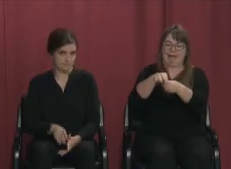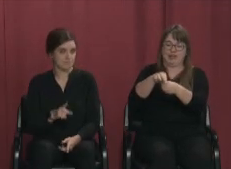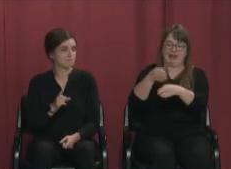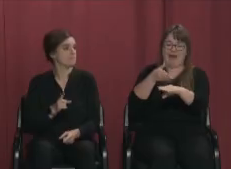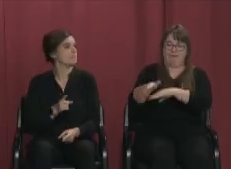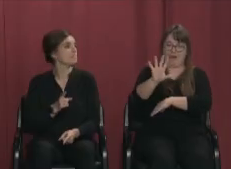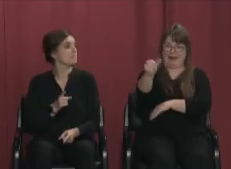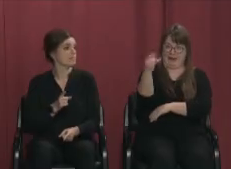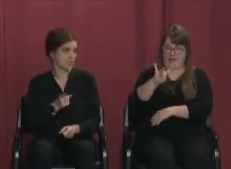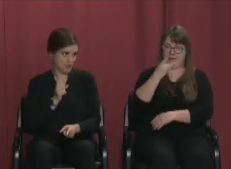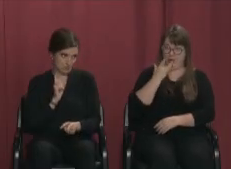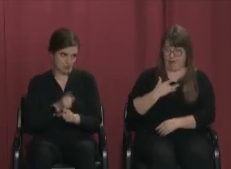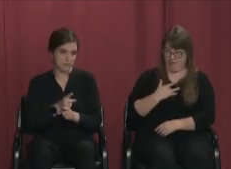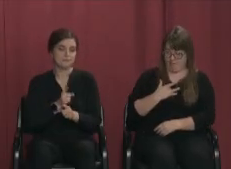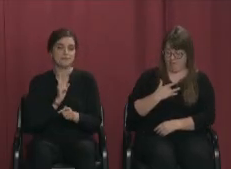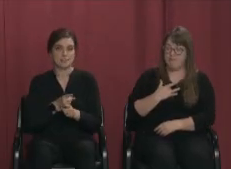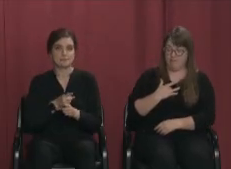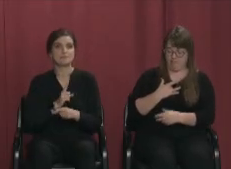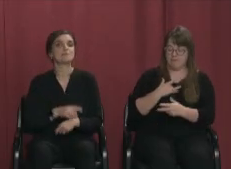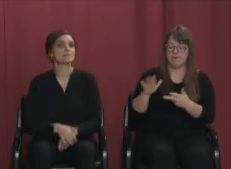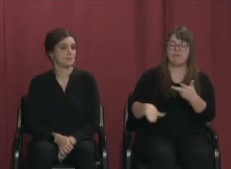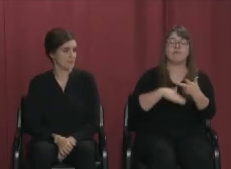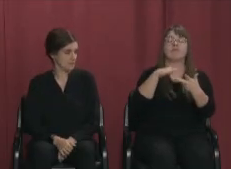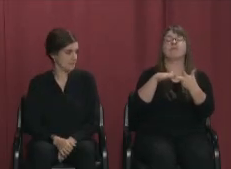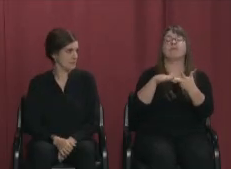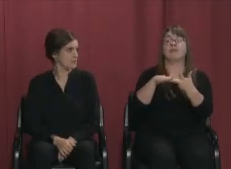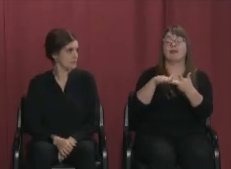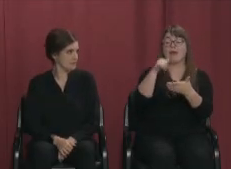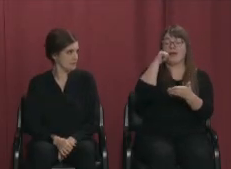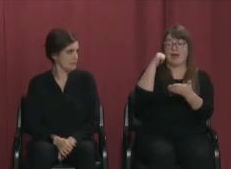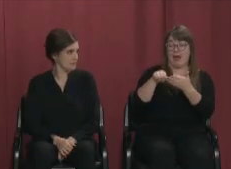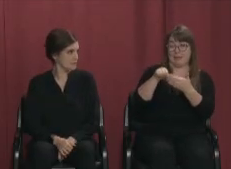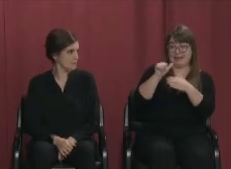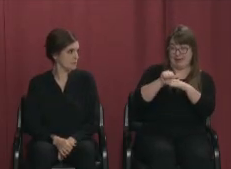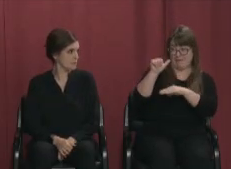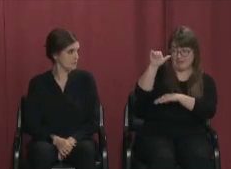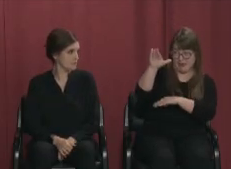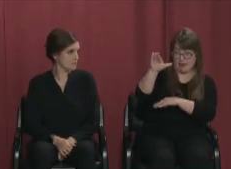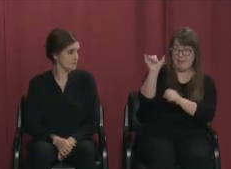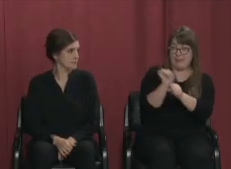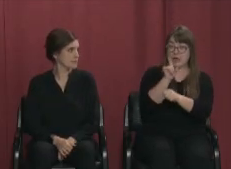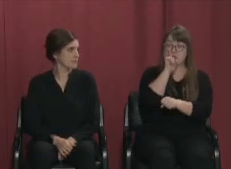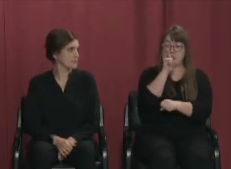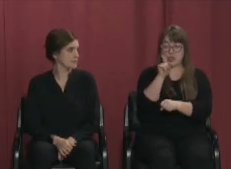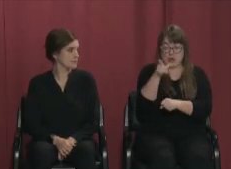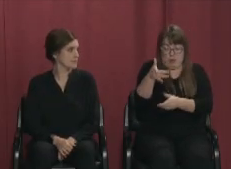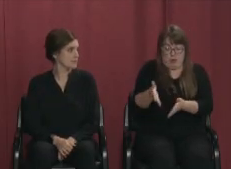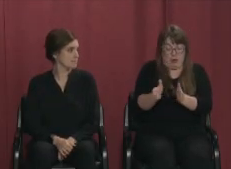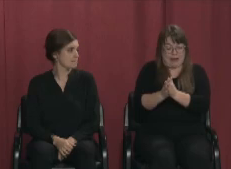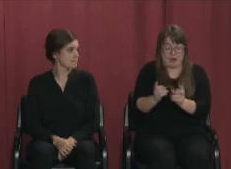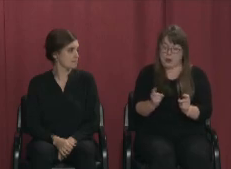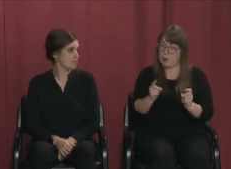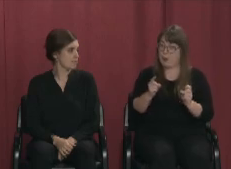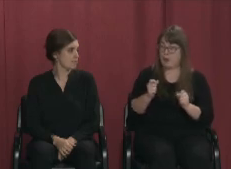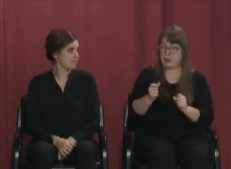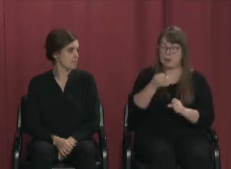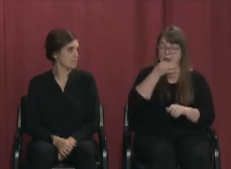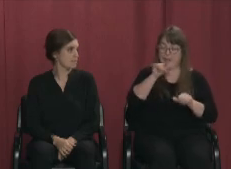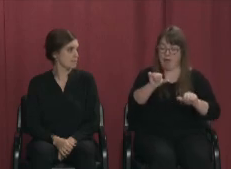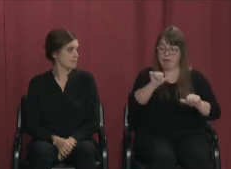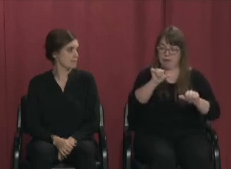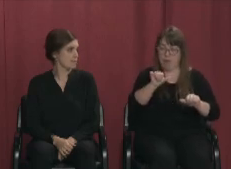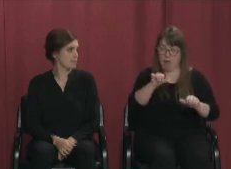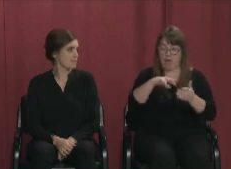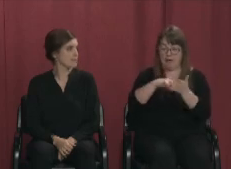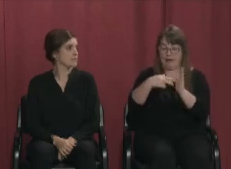And then moving on to thinking about absentee ballots, you do need to quickly request that absentee ballot so that by